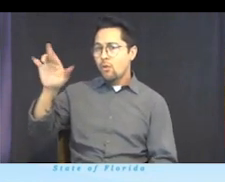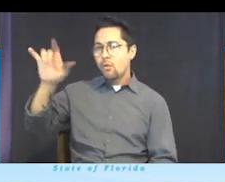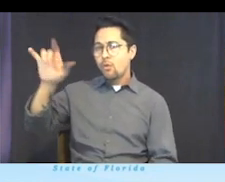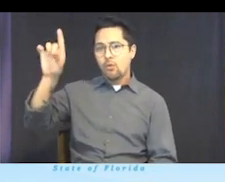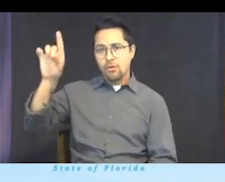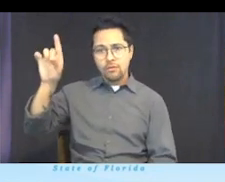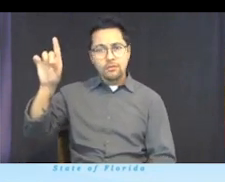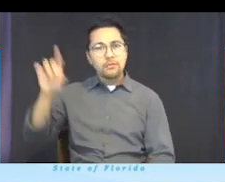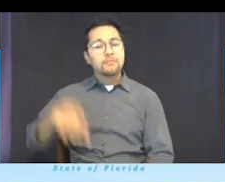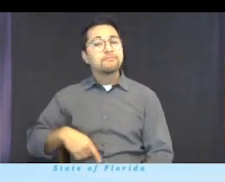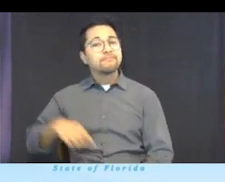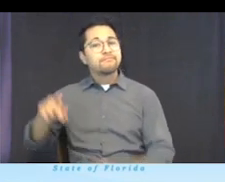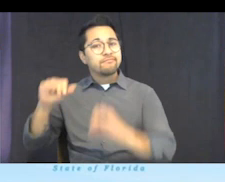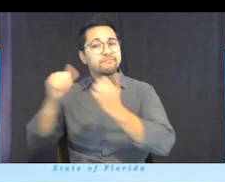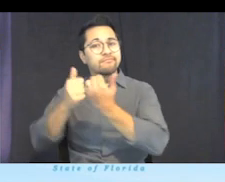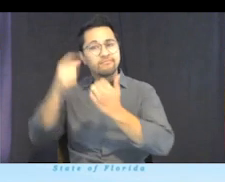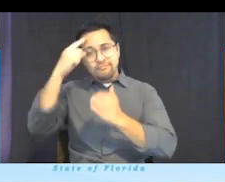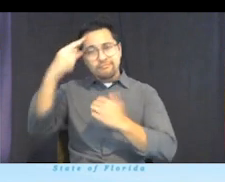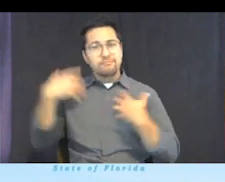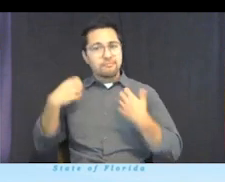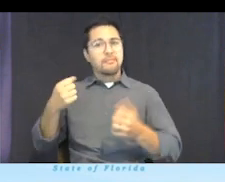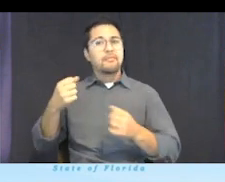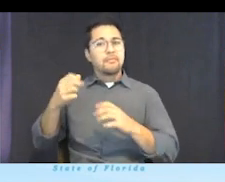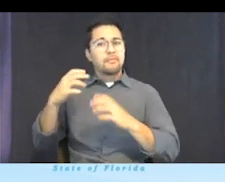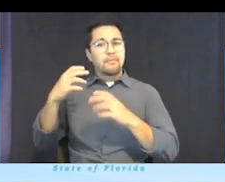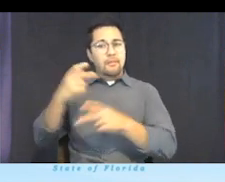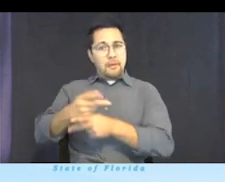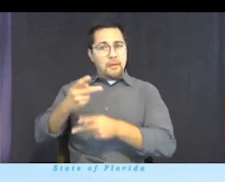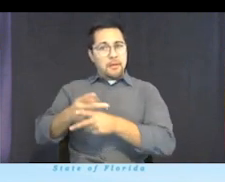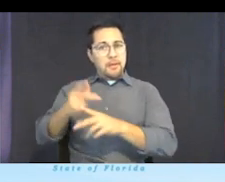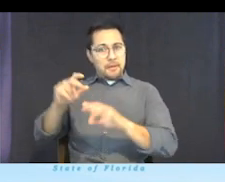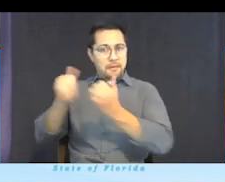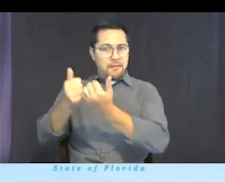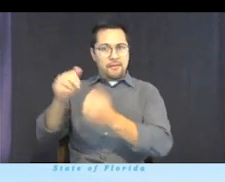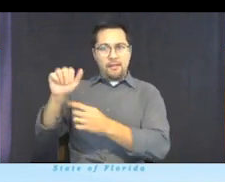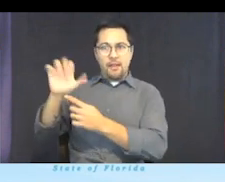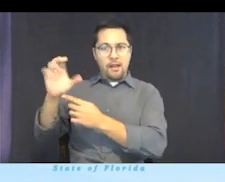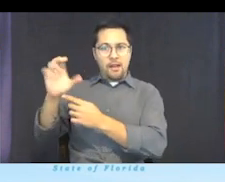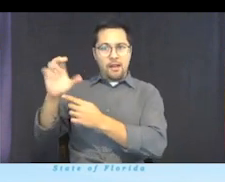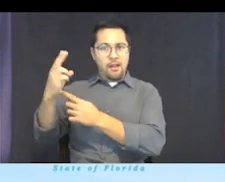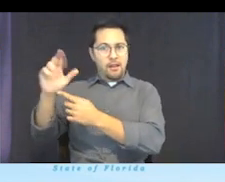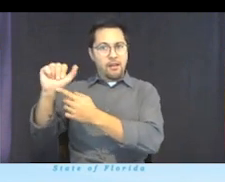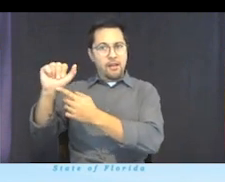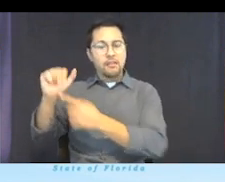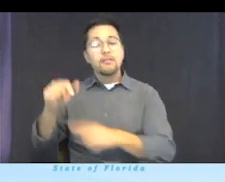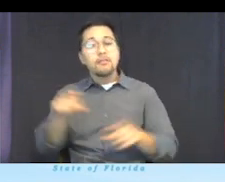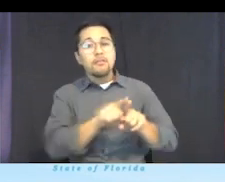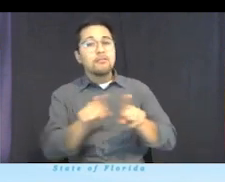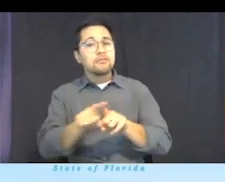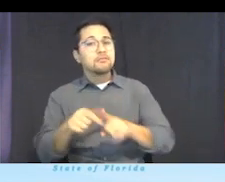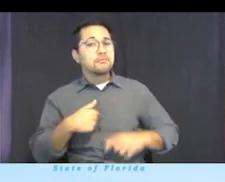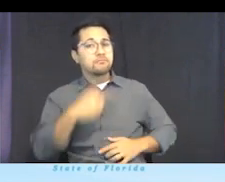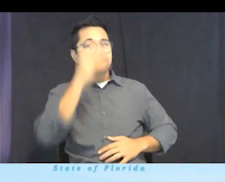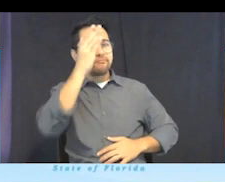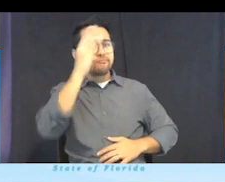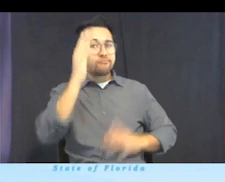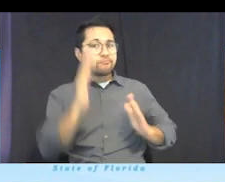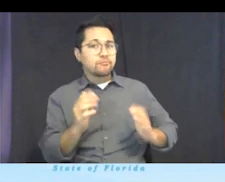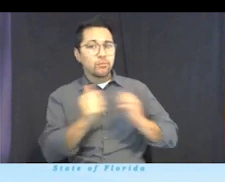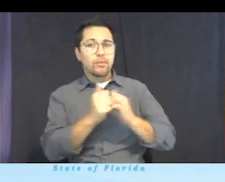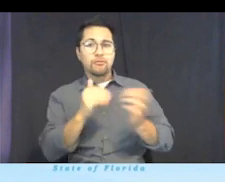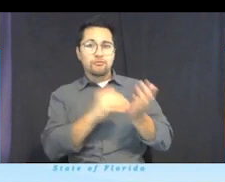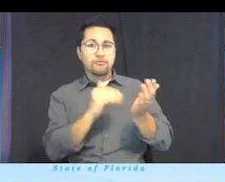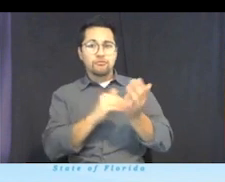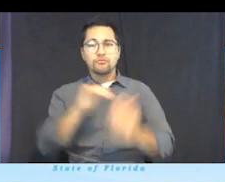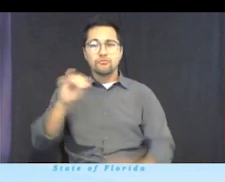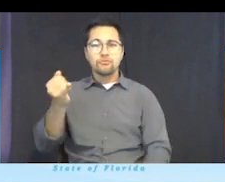the Agency for Healthcare Administration, or AHCA. I'm also co-presenting with Dr. Jennifer